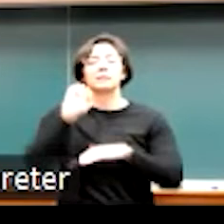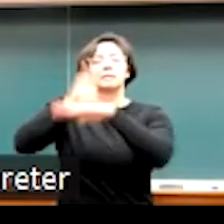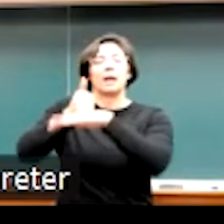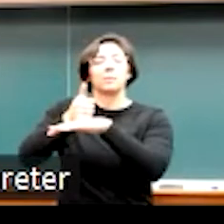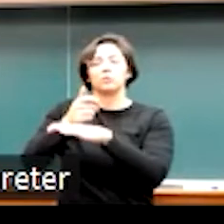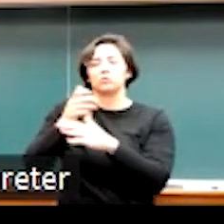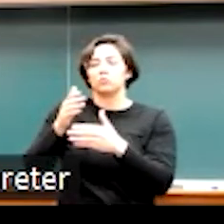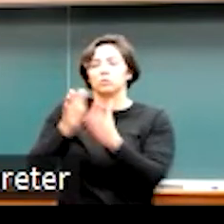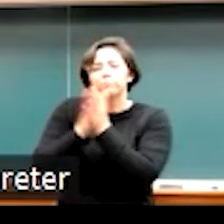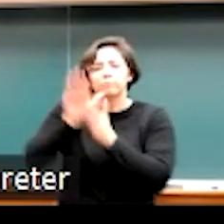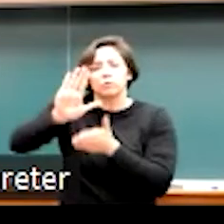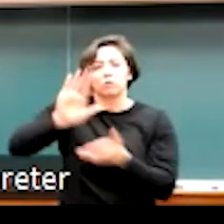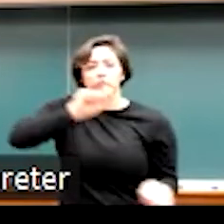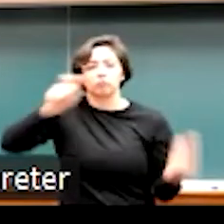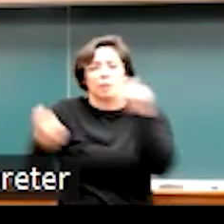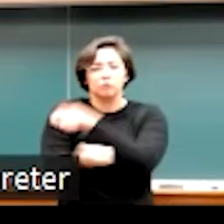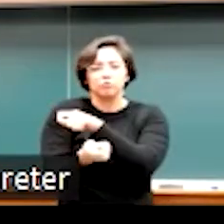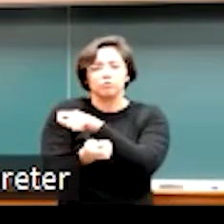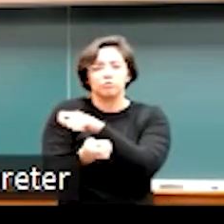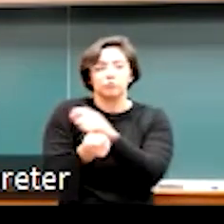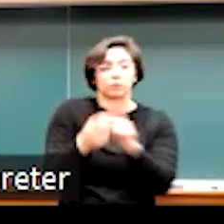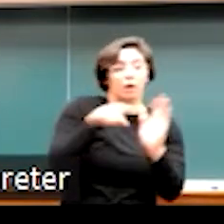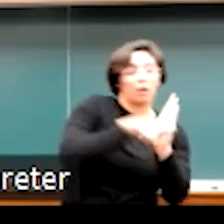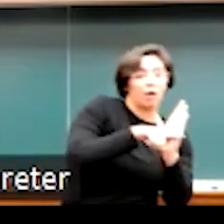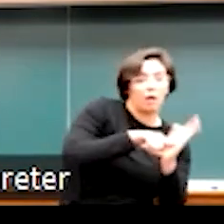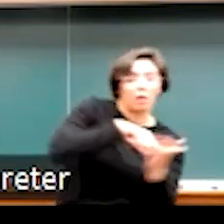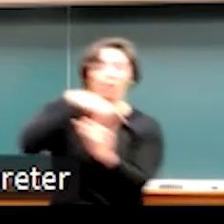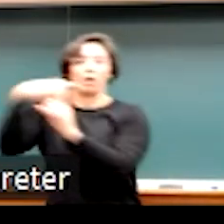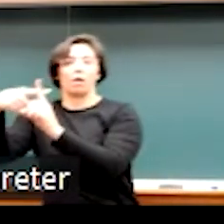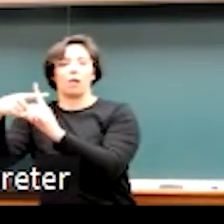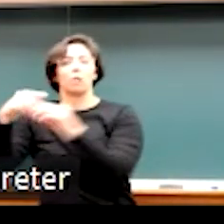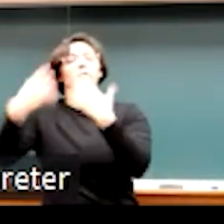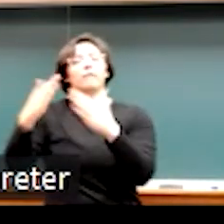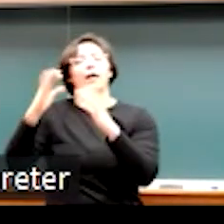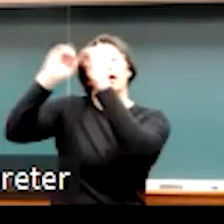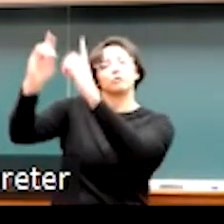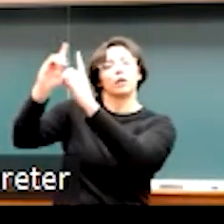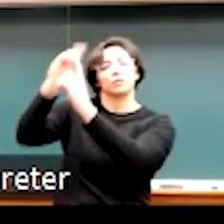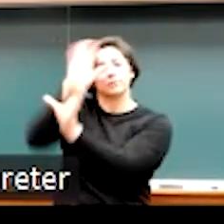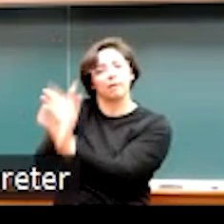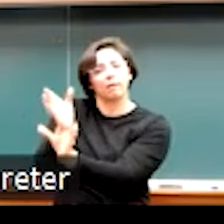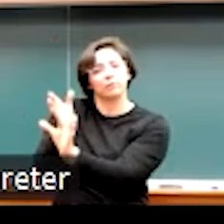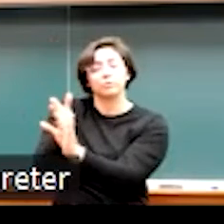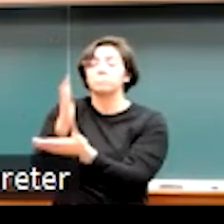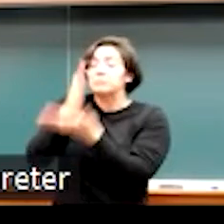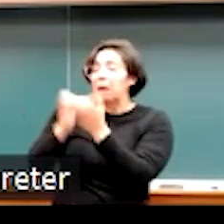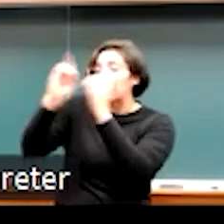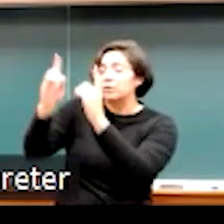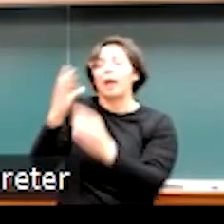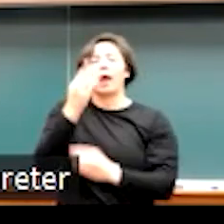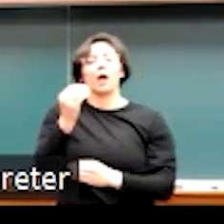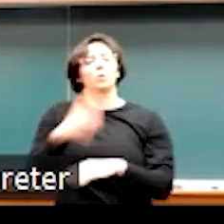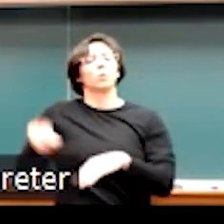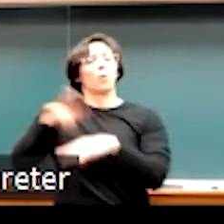change ultimately. And they do that by providing psychoeducation, so some information, but also